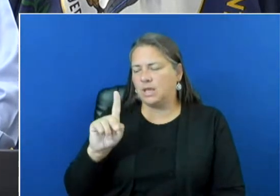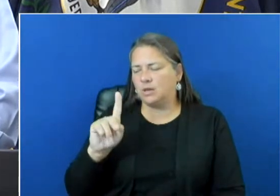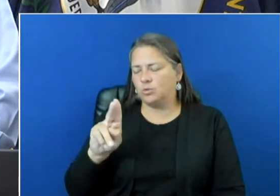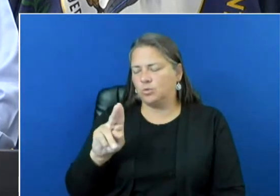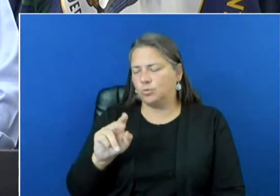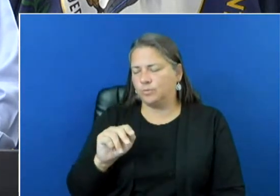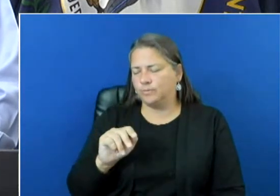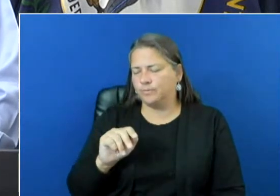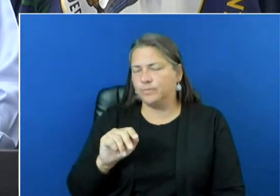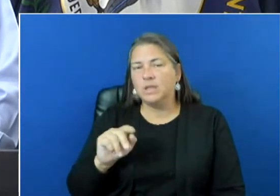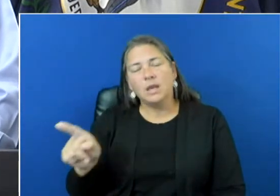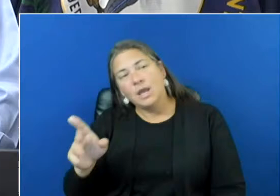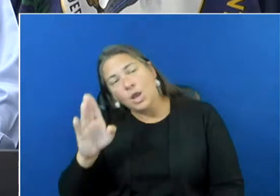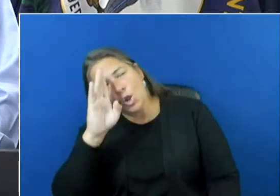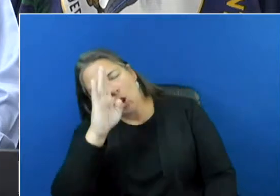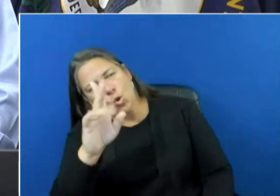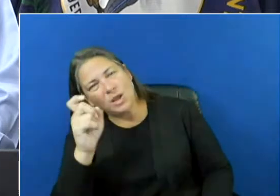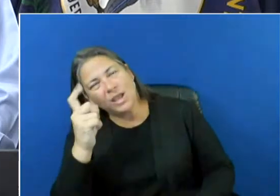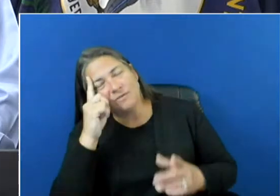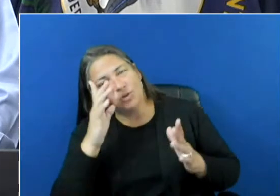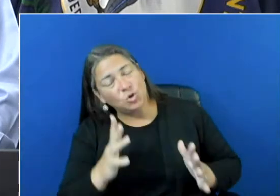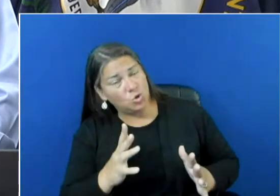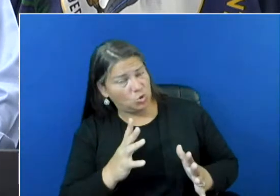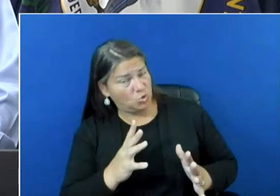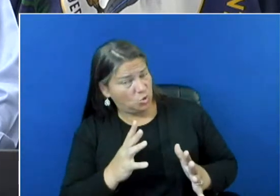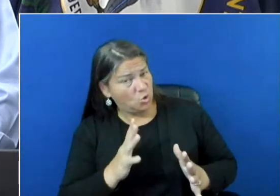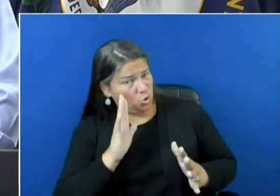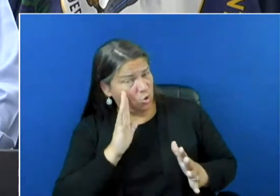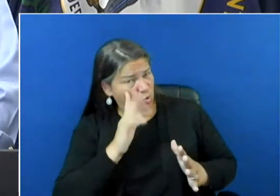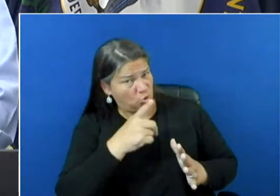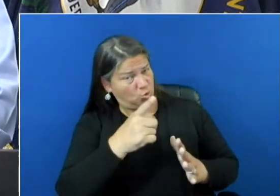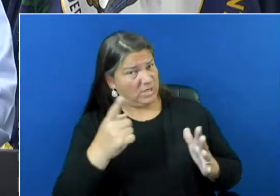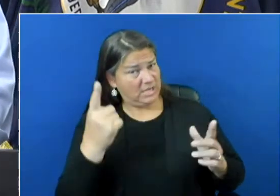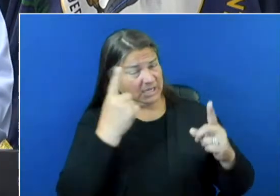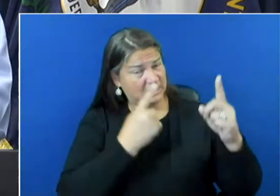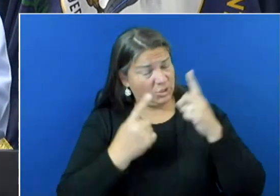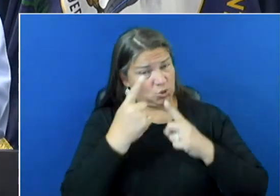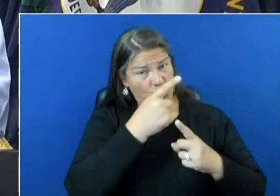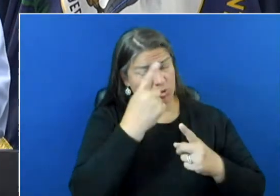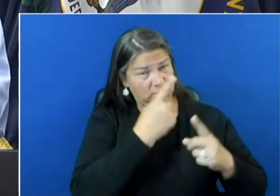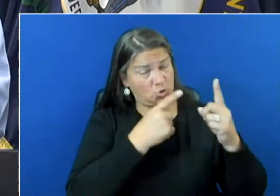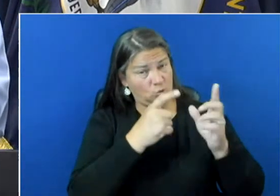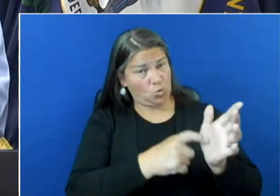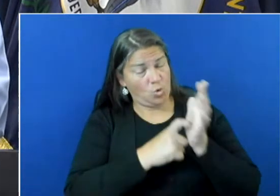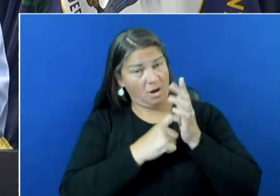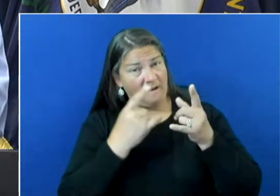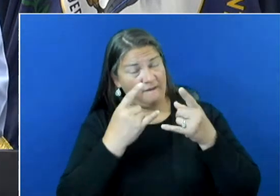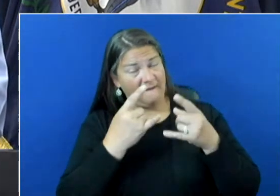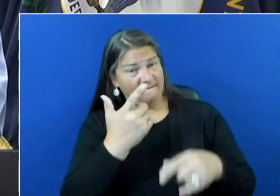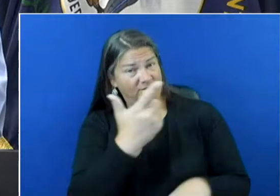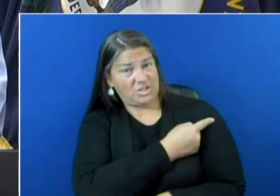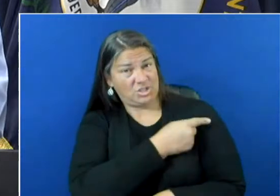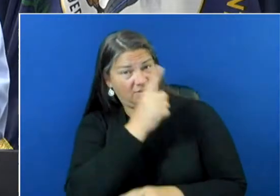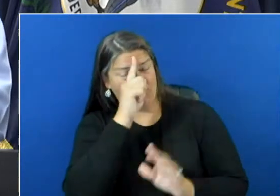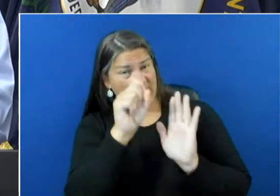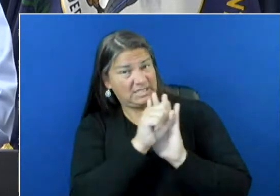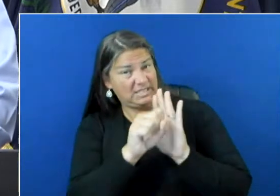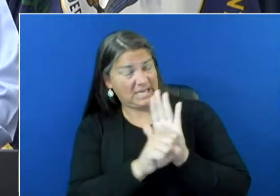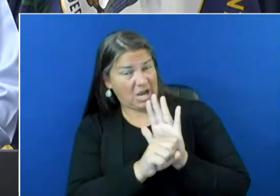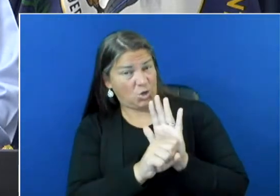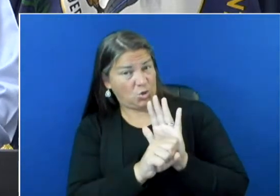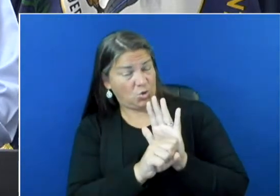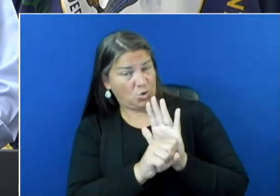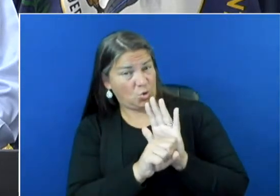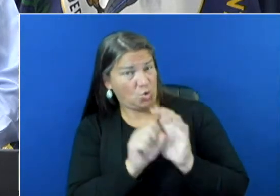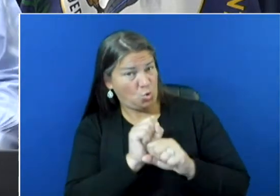Hi, Governor. Will you consider, or are you considering requiring vaccination for state workers? And is the